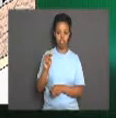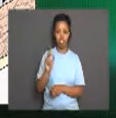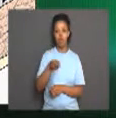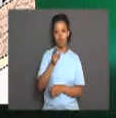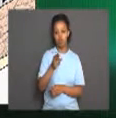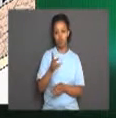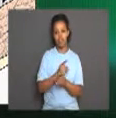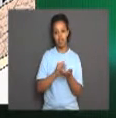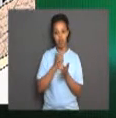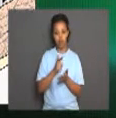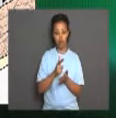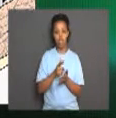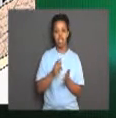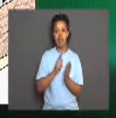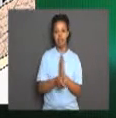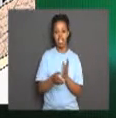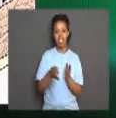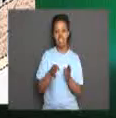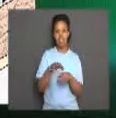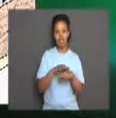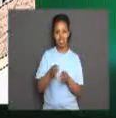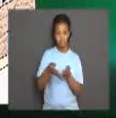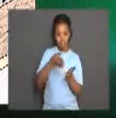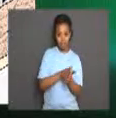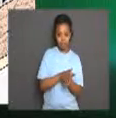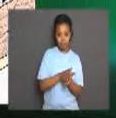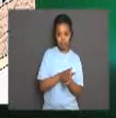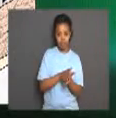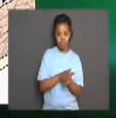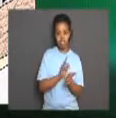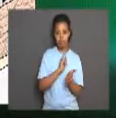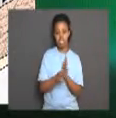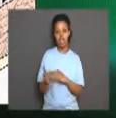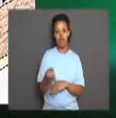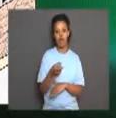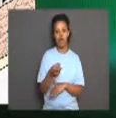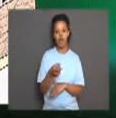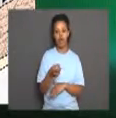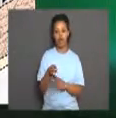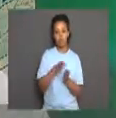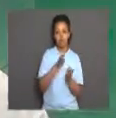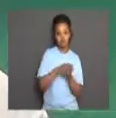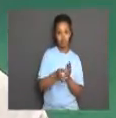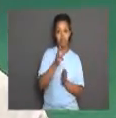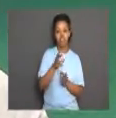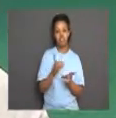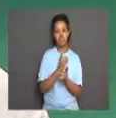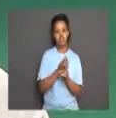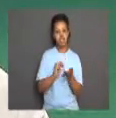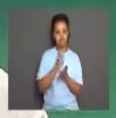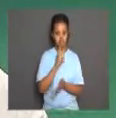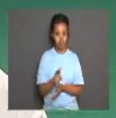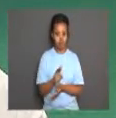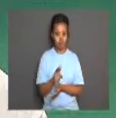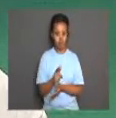or mudslide is a great example of how sedimentation can happen quicker.